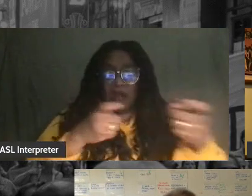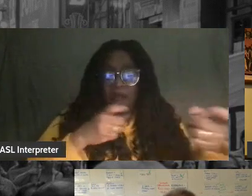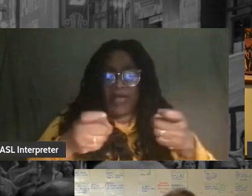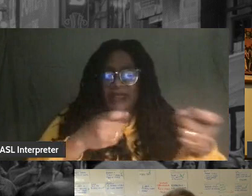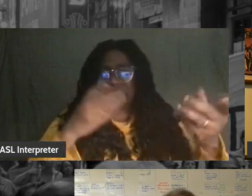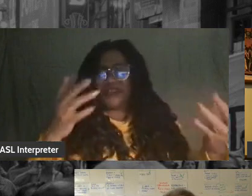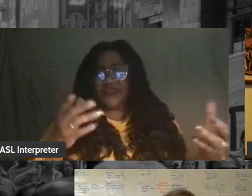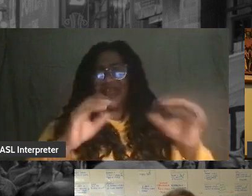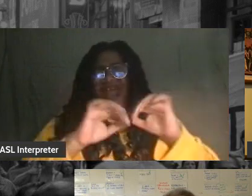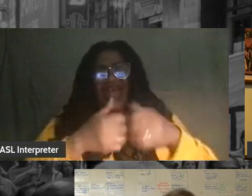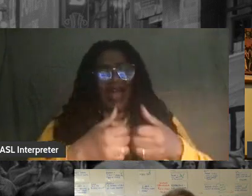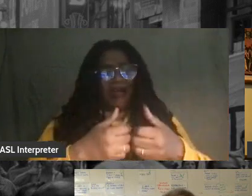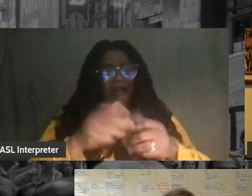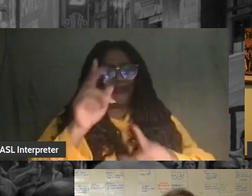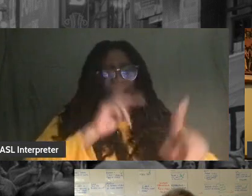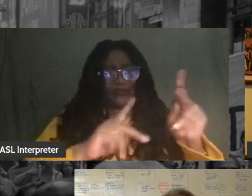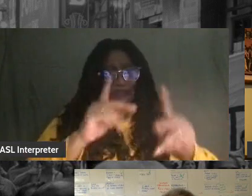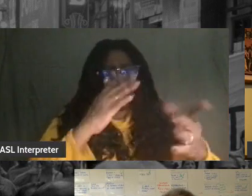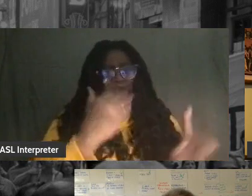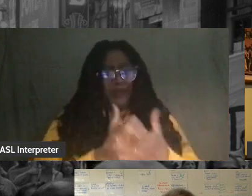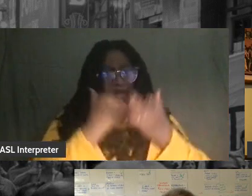have those people helped your careers?